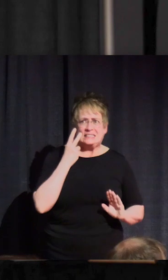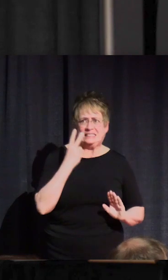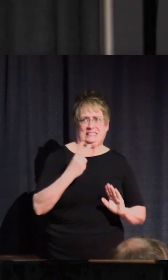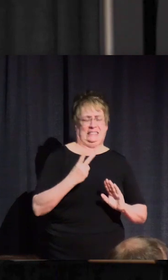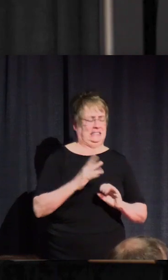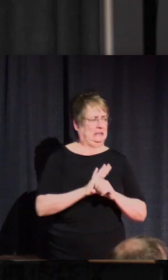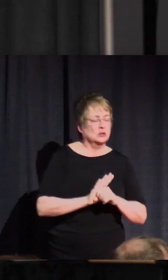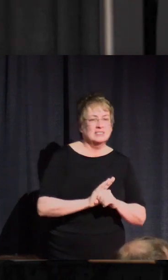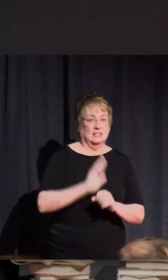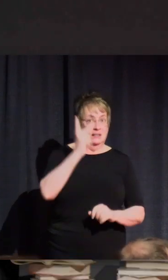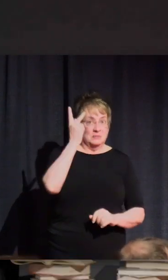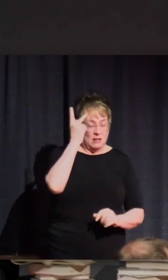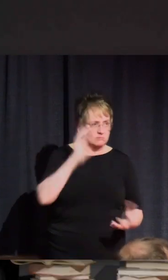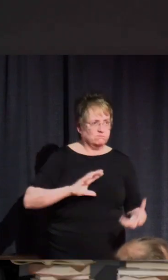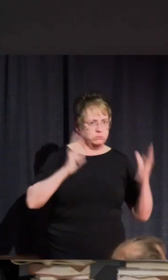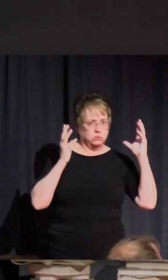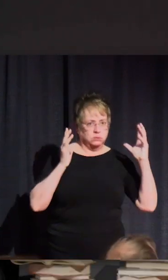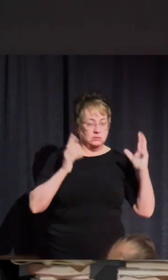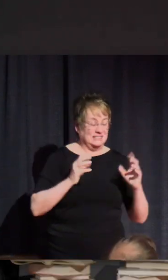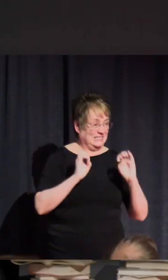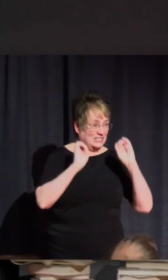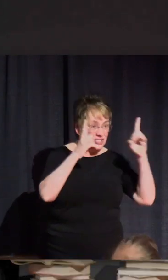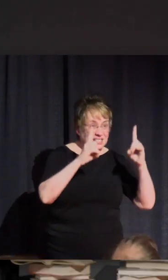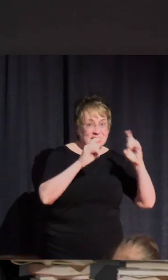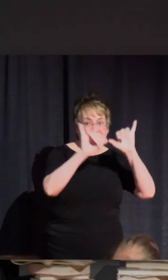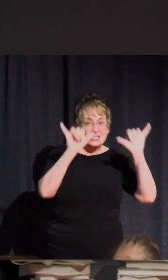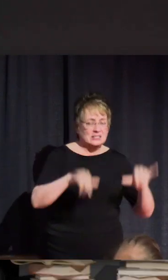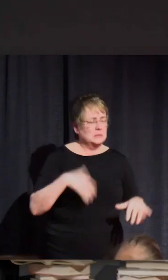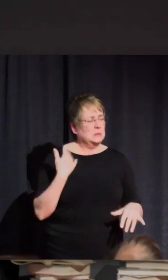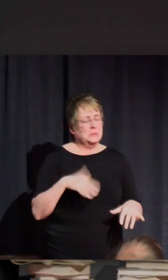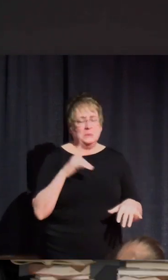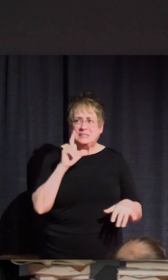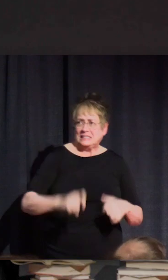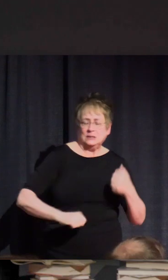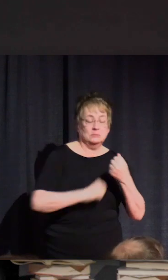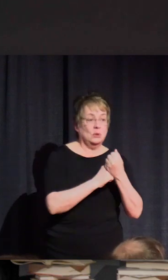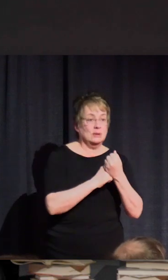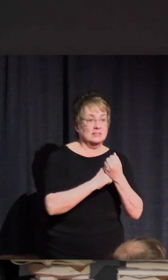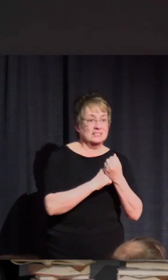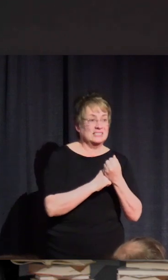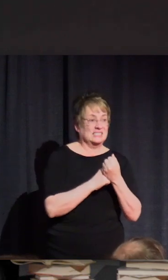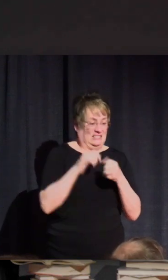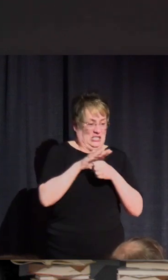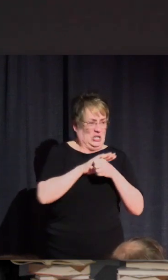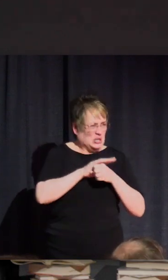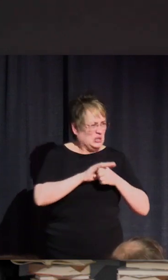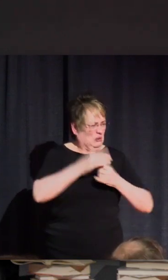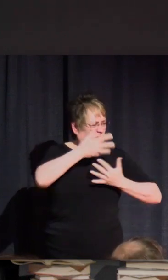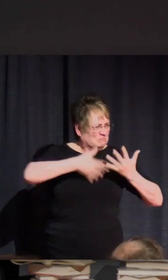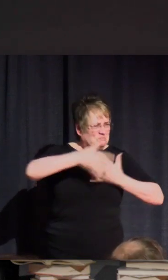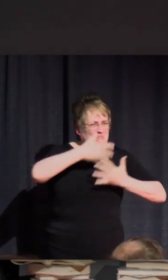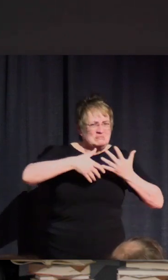right? Politics are a mess. Our educational systems are in deep need of support. And even our local gatherings, we seem to come